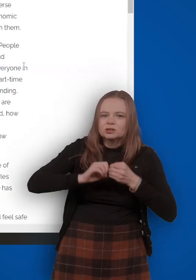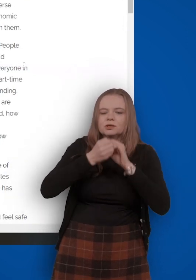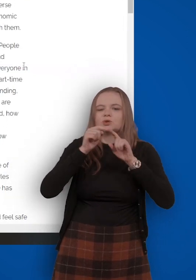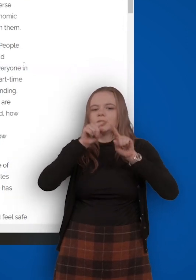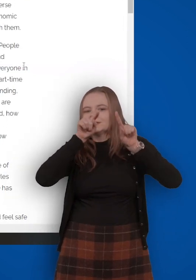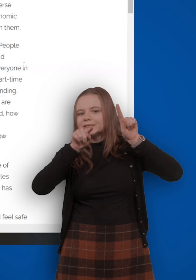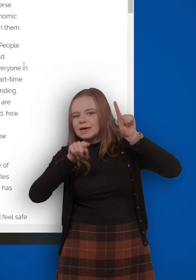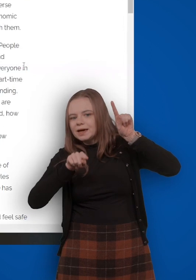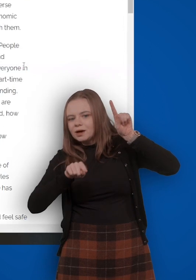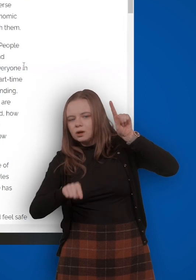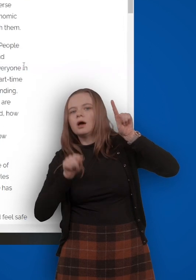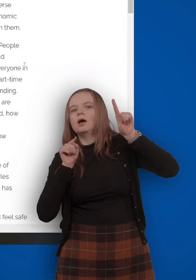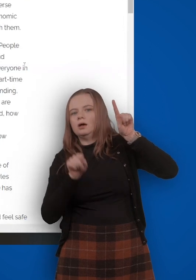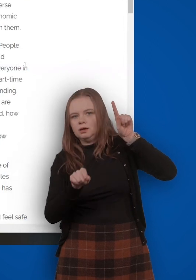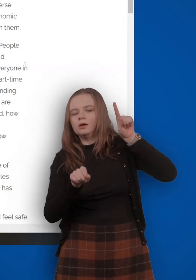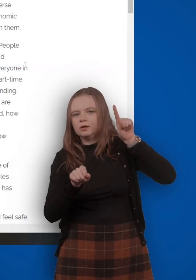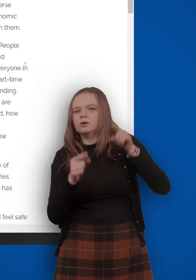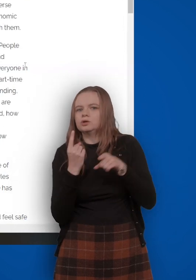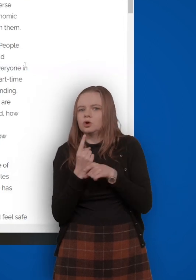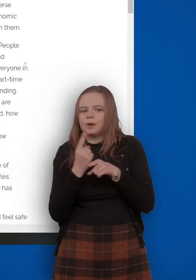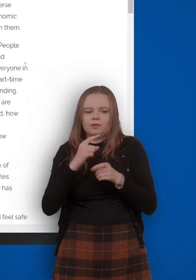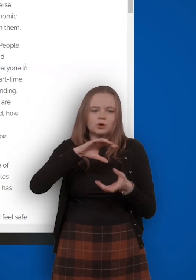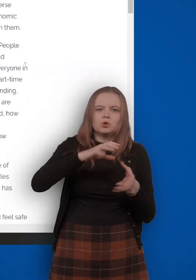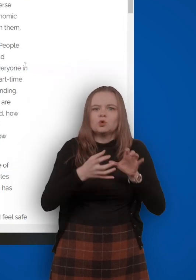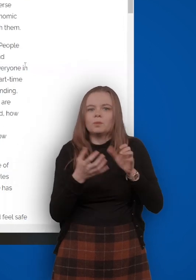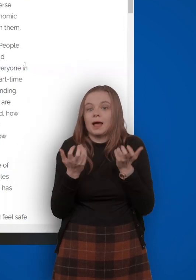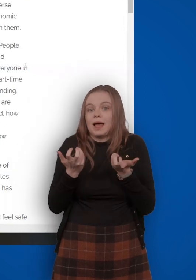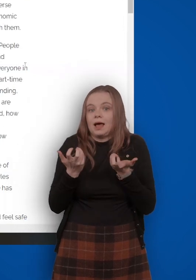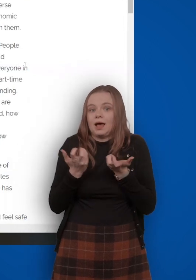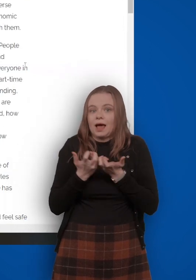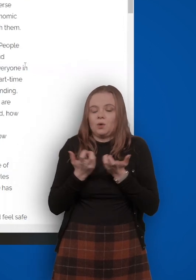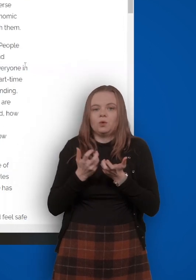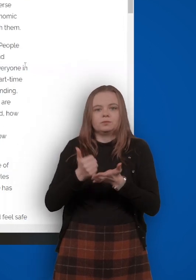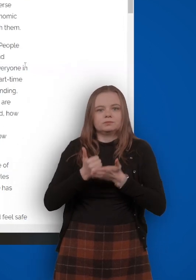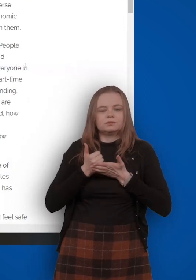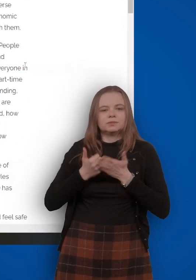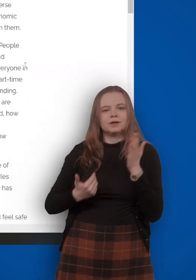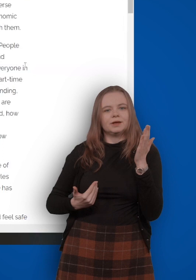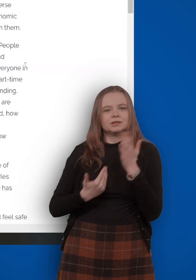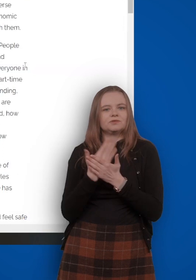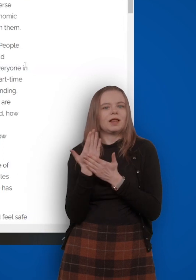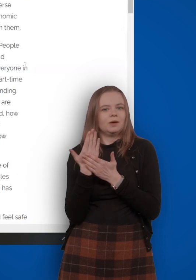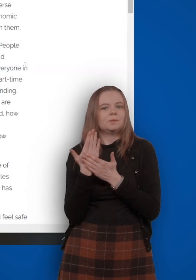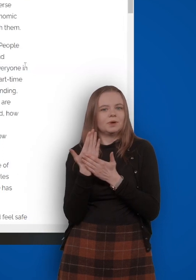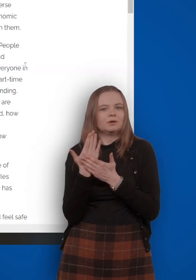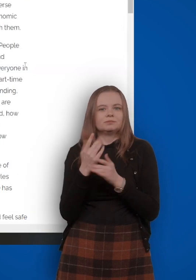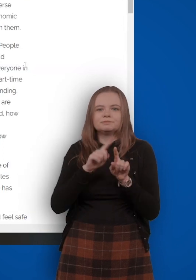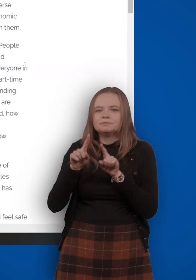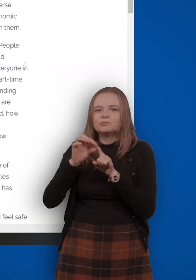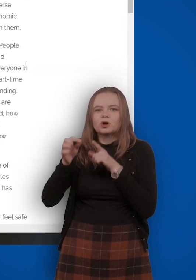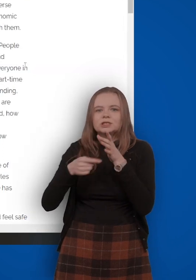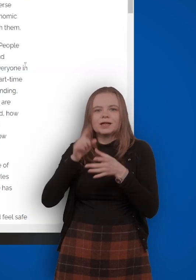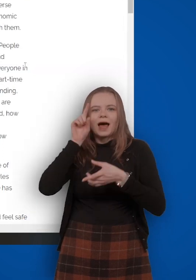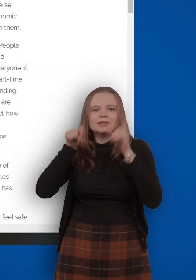in the page where they talk about how the cube can be used to develop those project